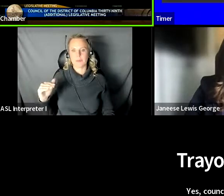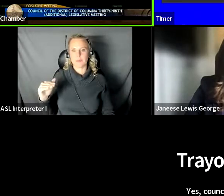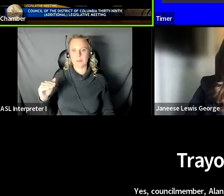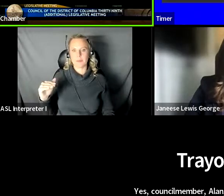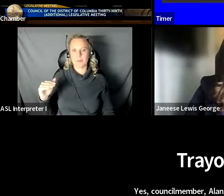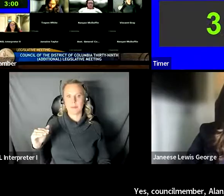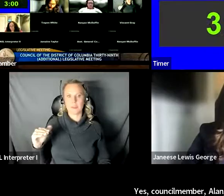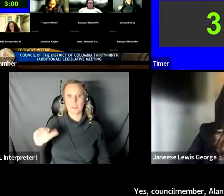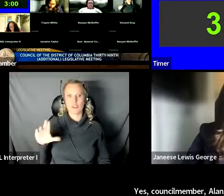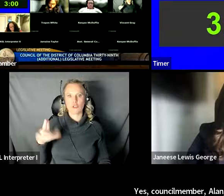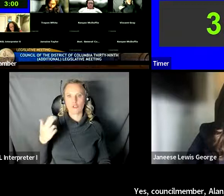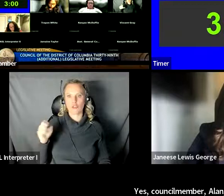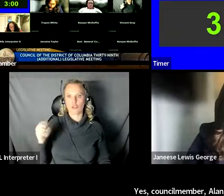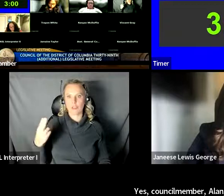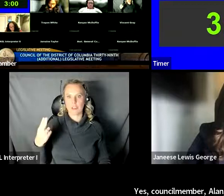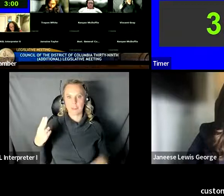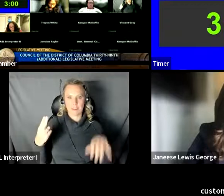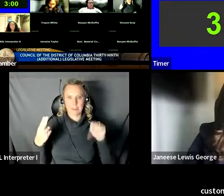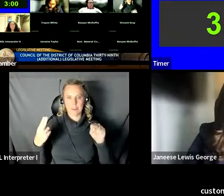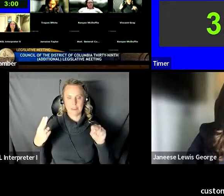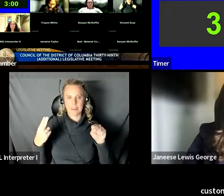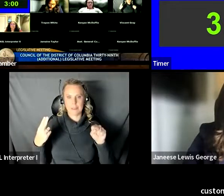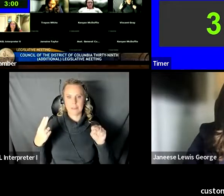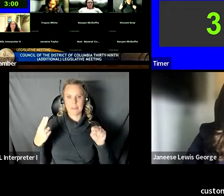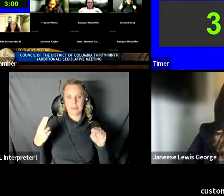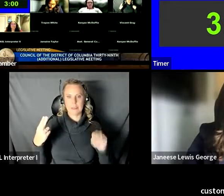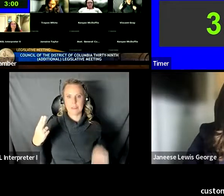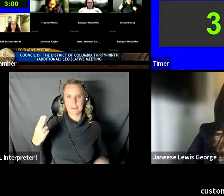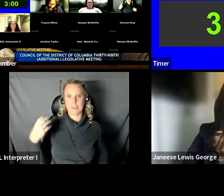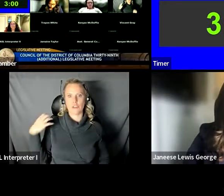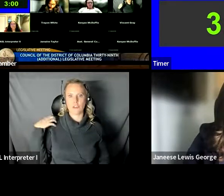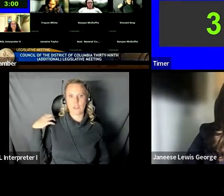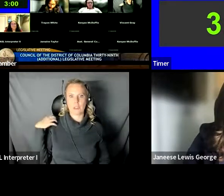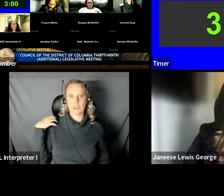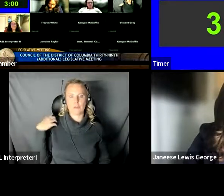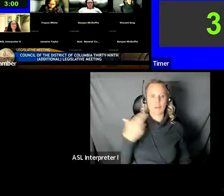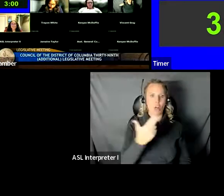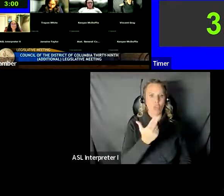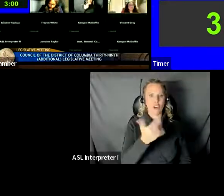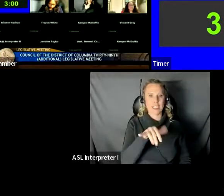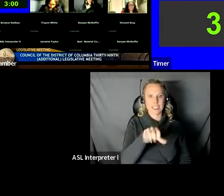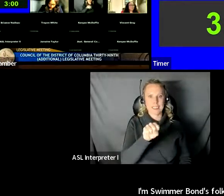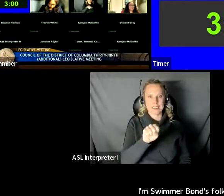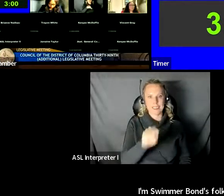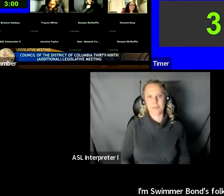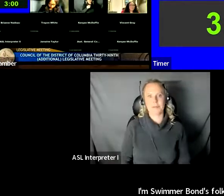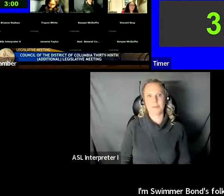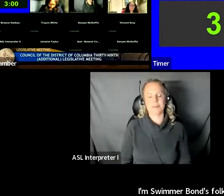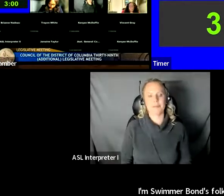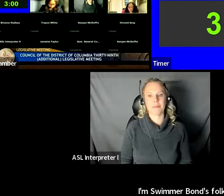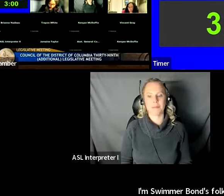yes. Councilmember Che. Yes. Councilmember Che votes yes. Mr. Chairman, there are 13 yeses.